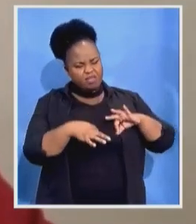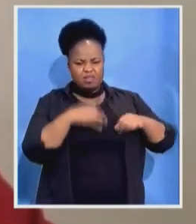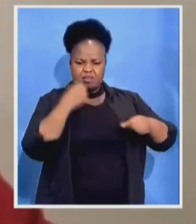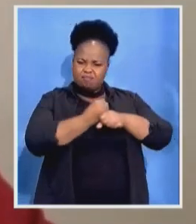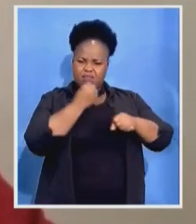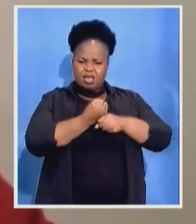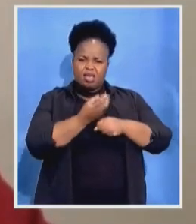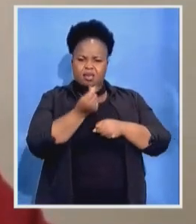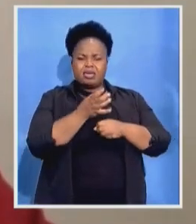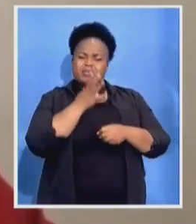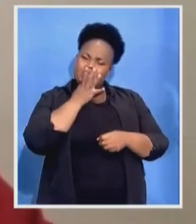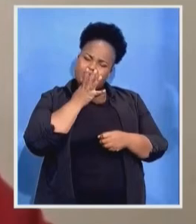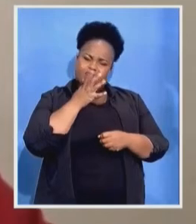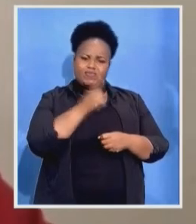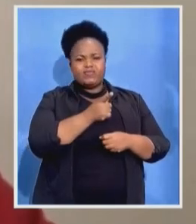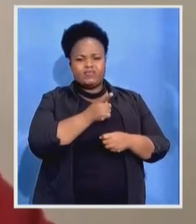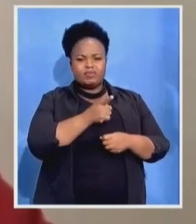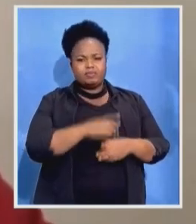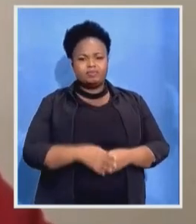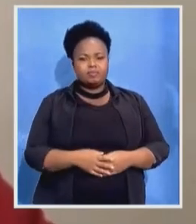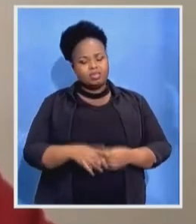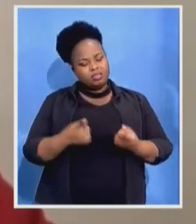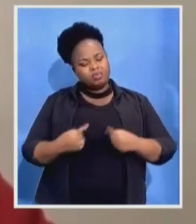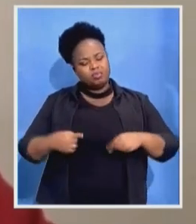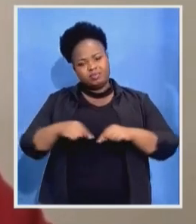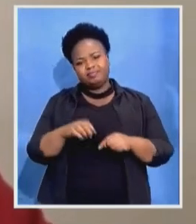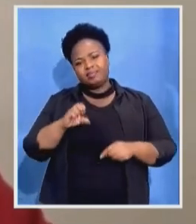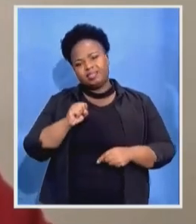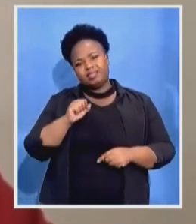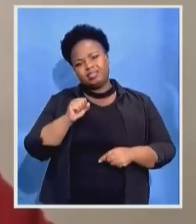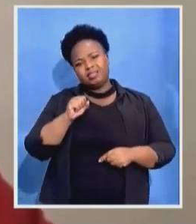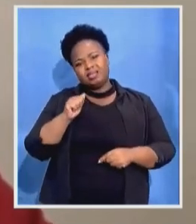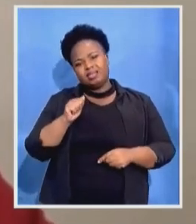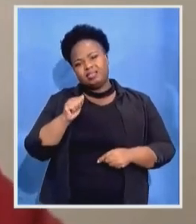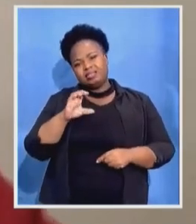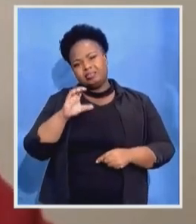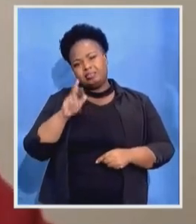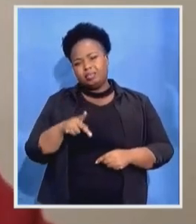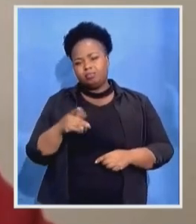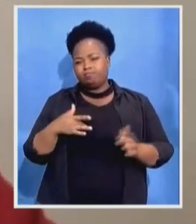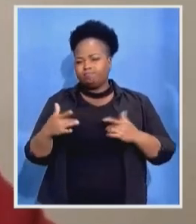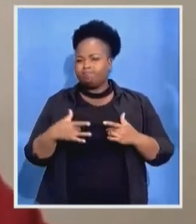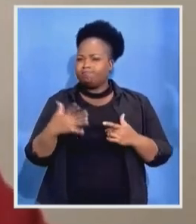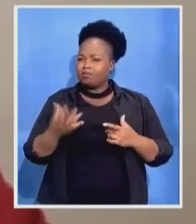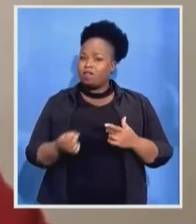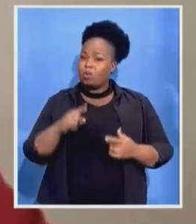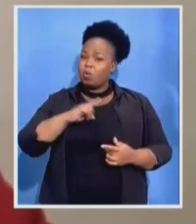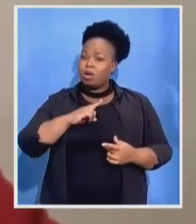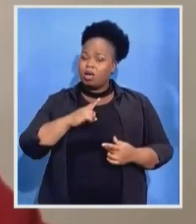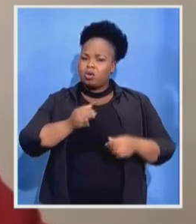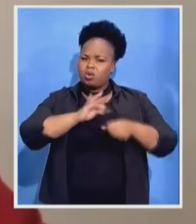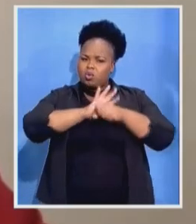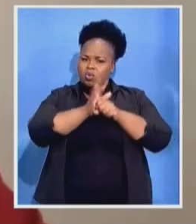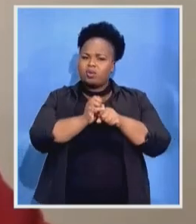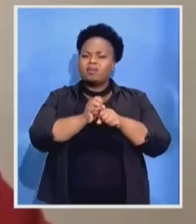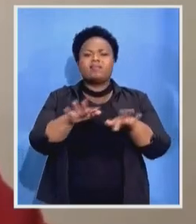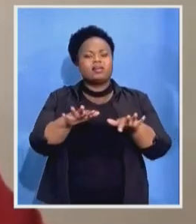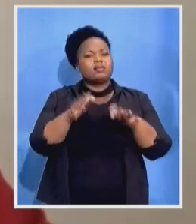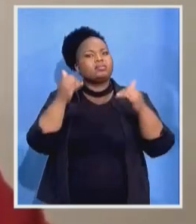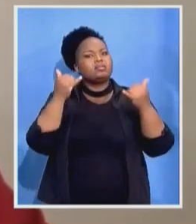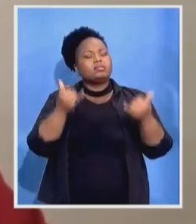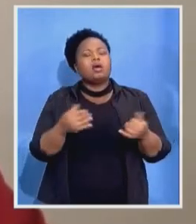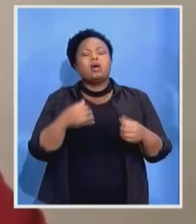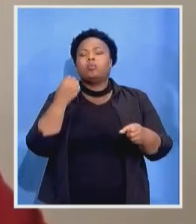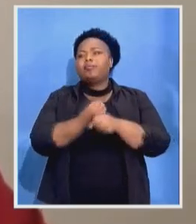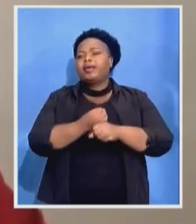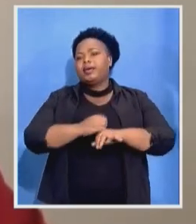SACP, we are concerned that COVID-19 has actually exacerbated